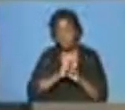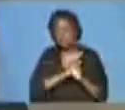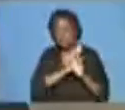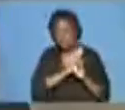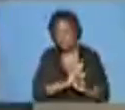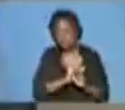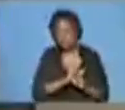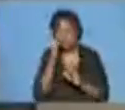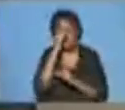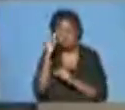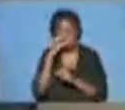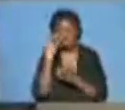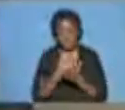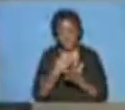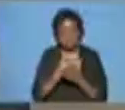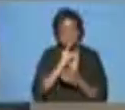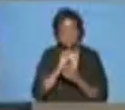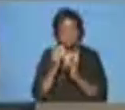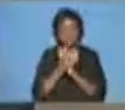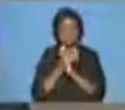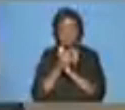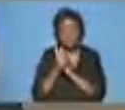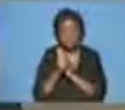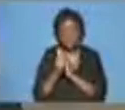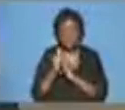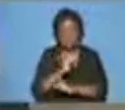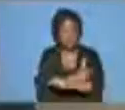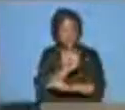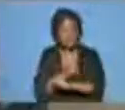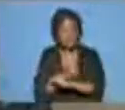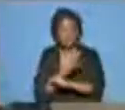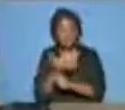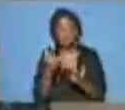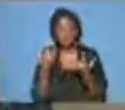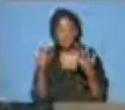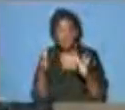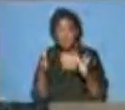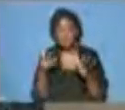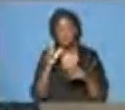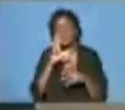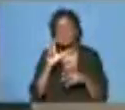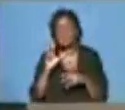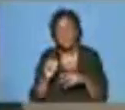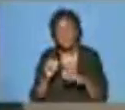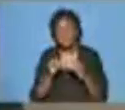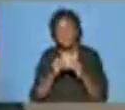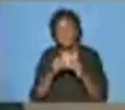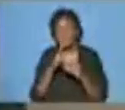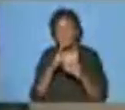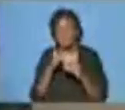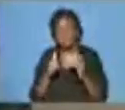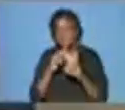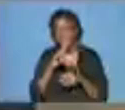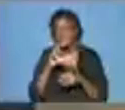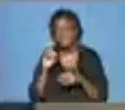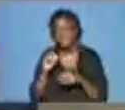of Finance, who's the competent authority, have been doing on-site inspections. They've done in excess of 30 on-site inspections to evaluate compliance